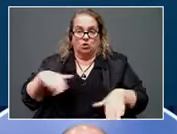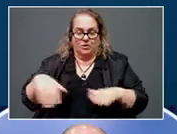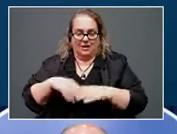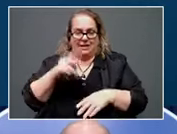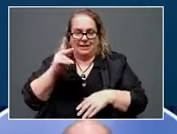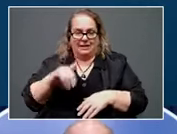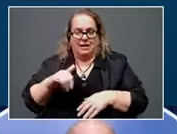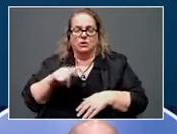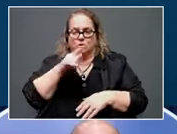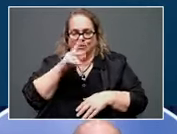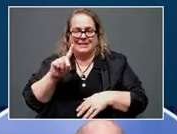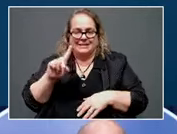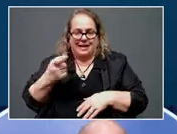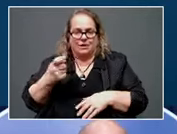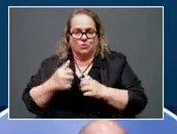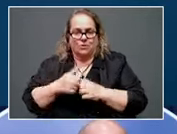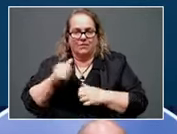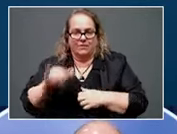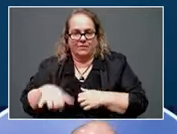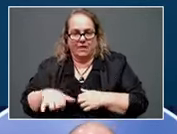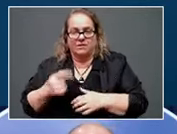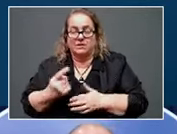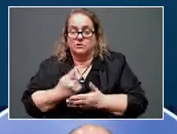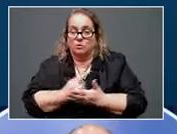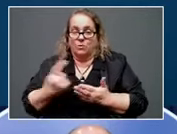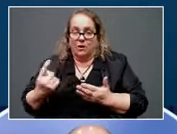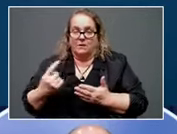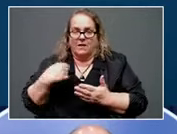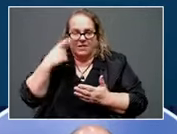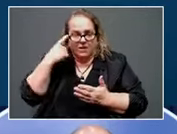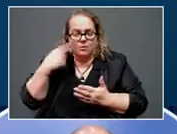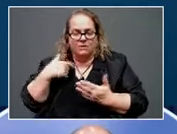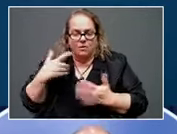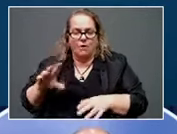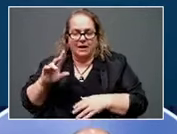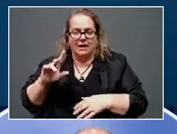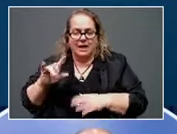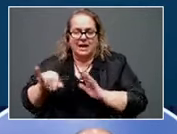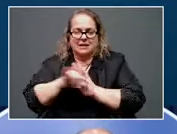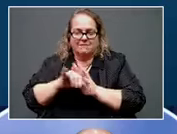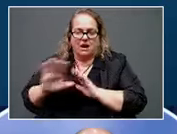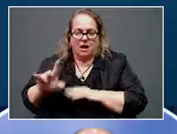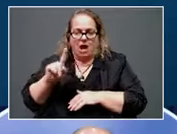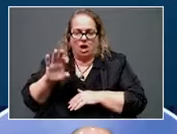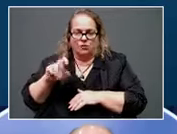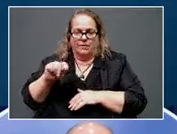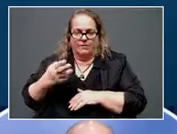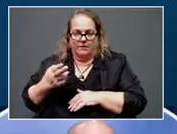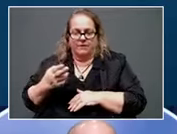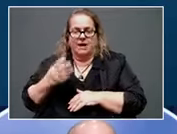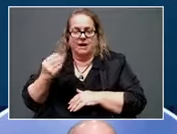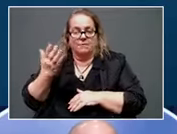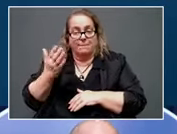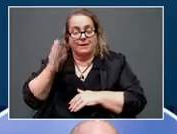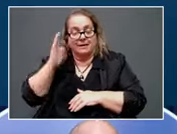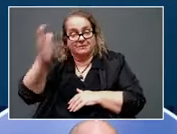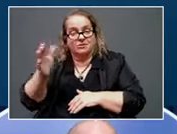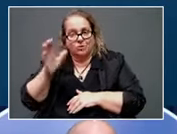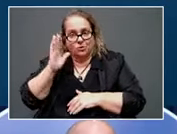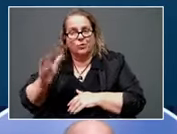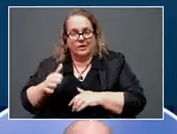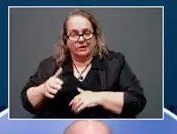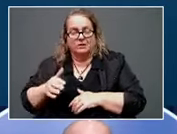I think this week we will have identified our 100th, and I think there's a few more soon following. This condition is rare but